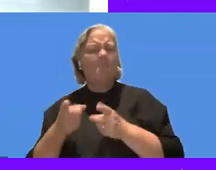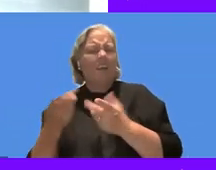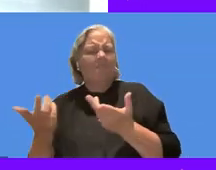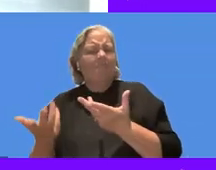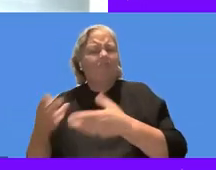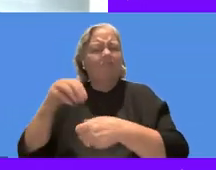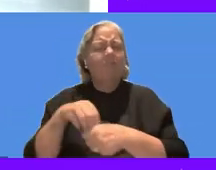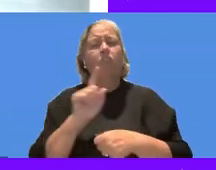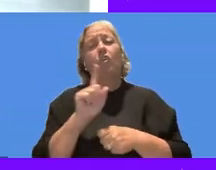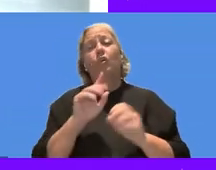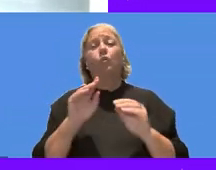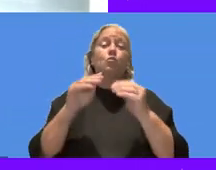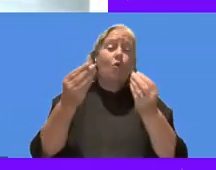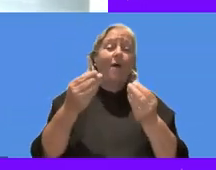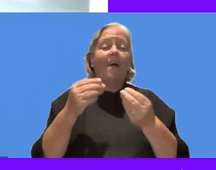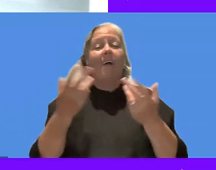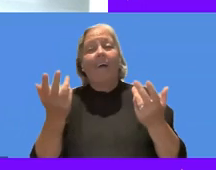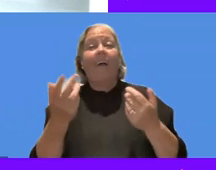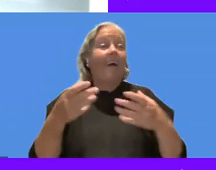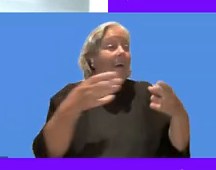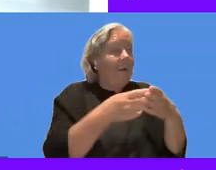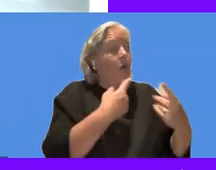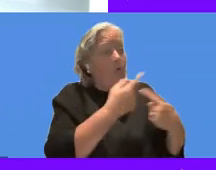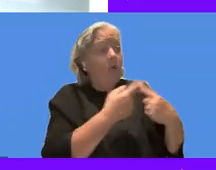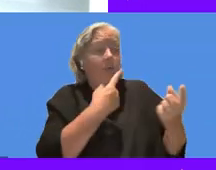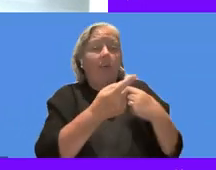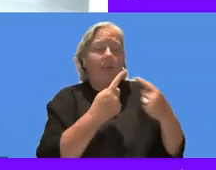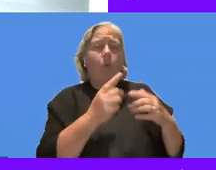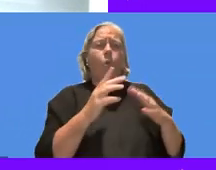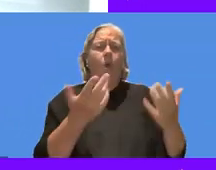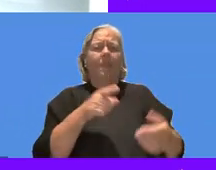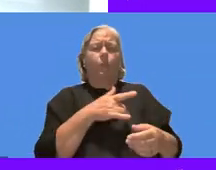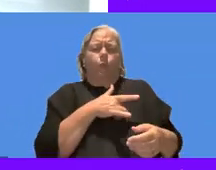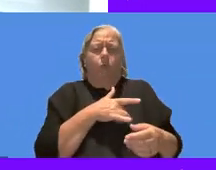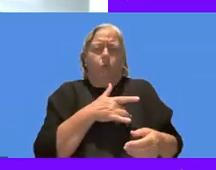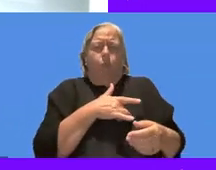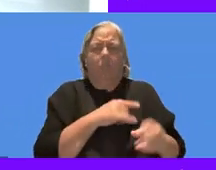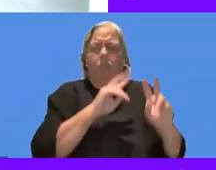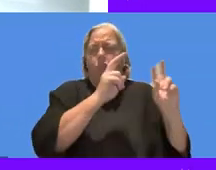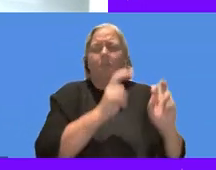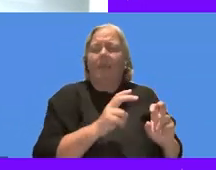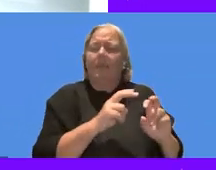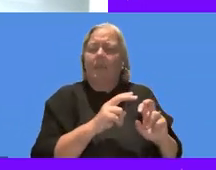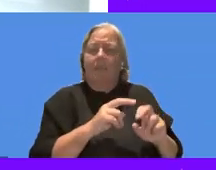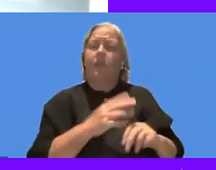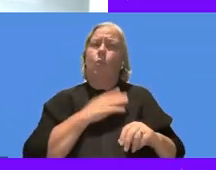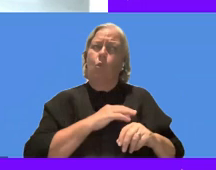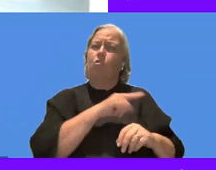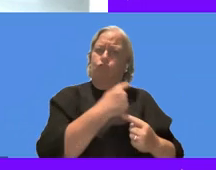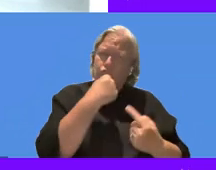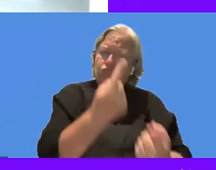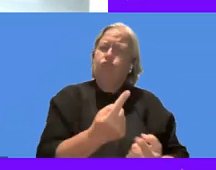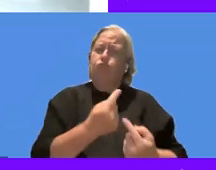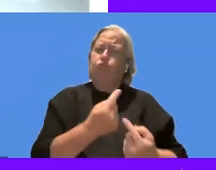just being in a room amongst themselves talking about really sensitive topics. In order for their voices to be amplified and heard, they need to be in the room